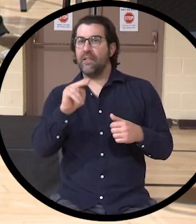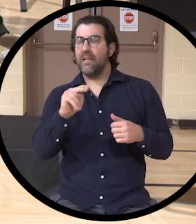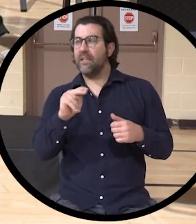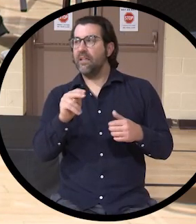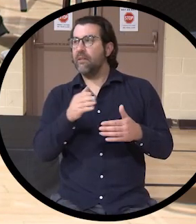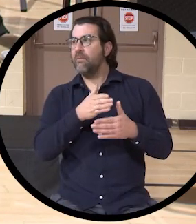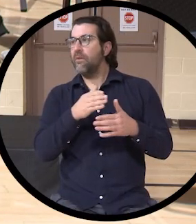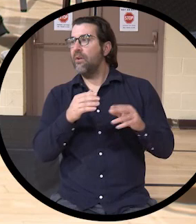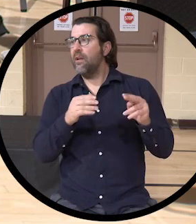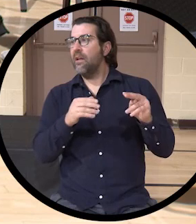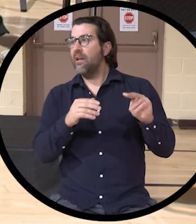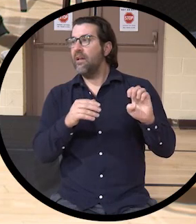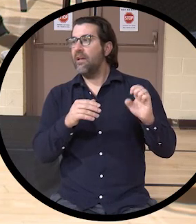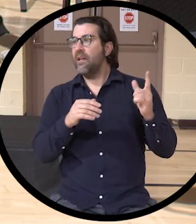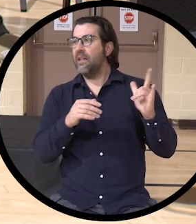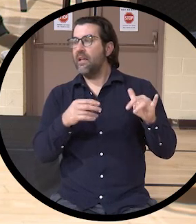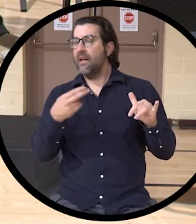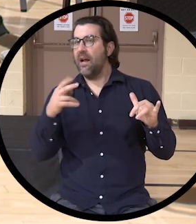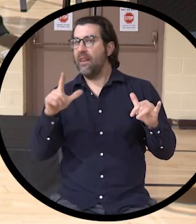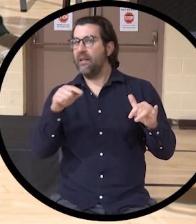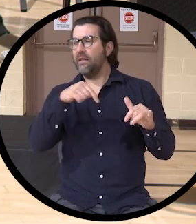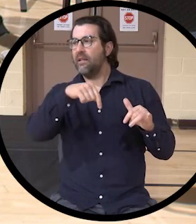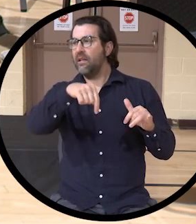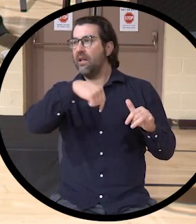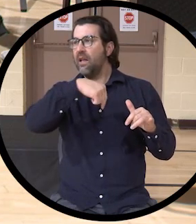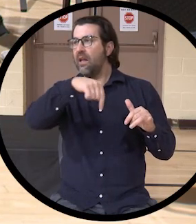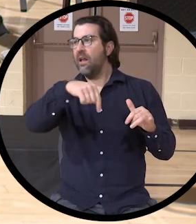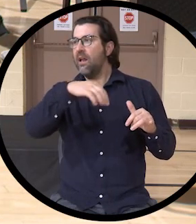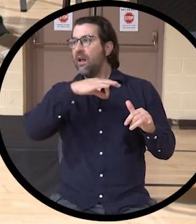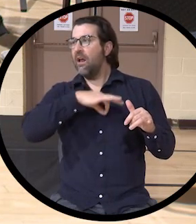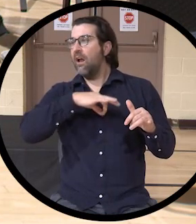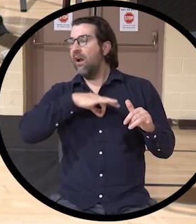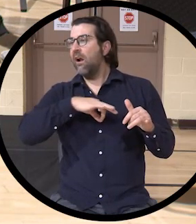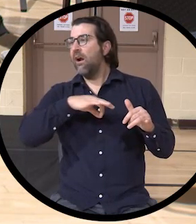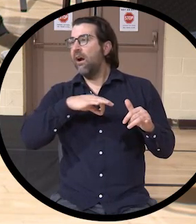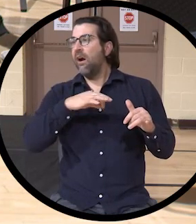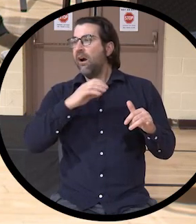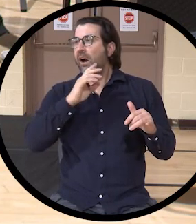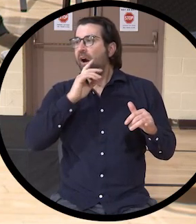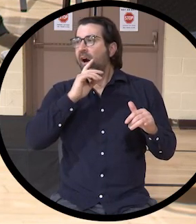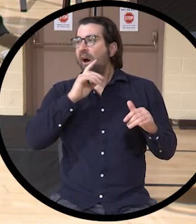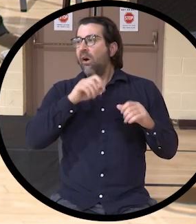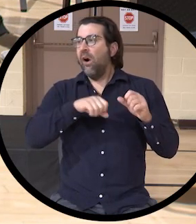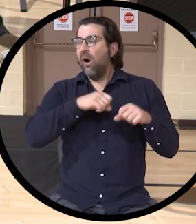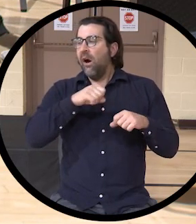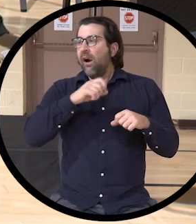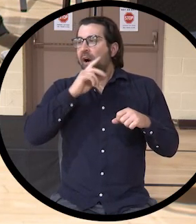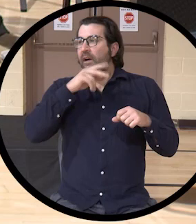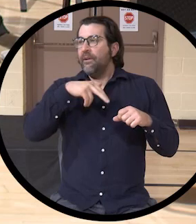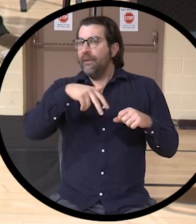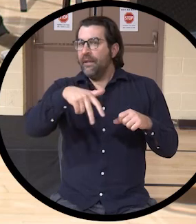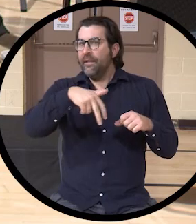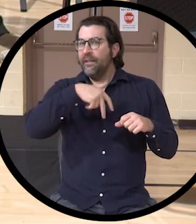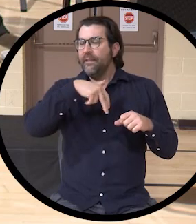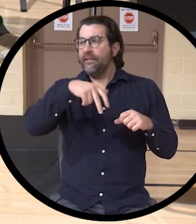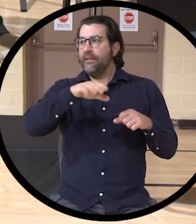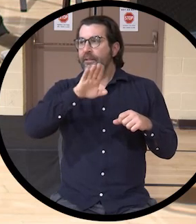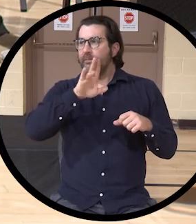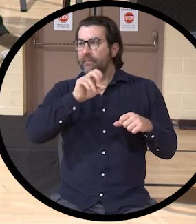and Beckley for 21 years. Kids were born here, so walk, bike, buses, and